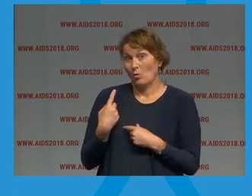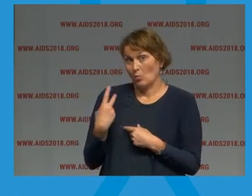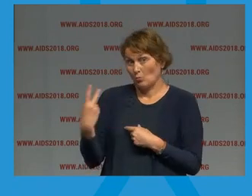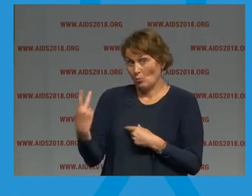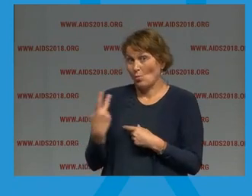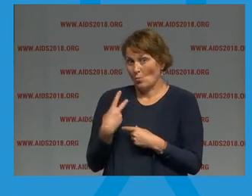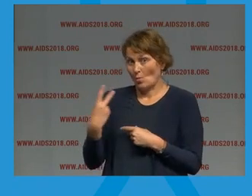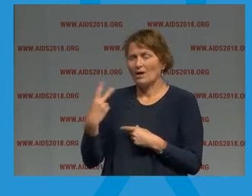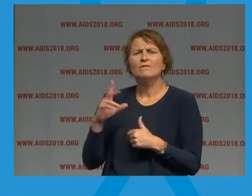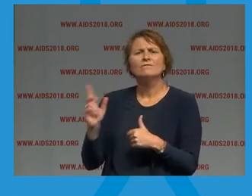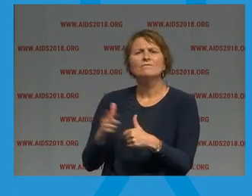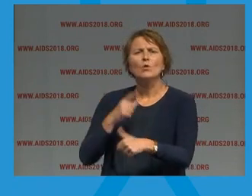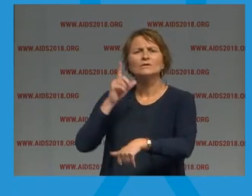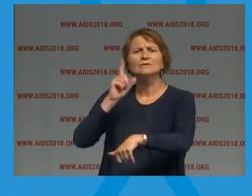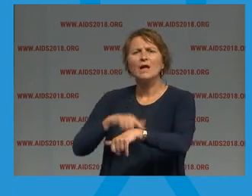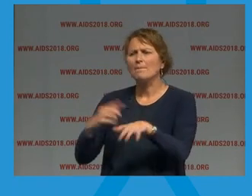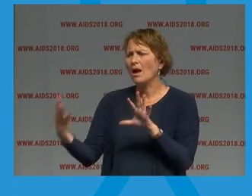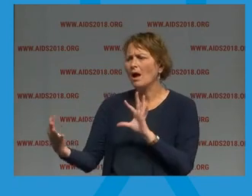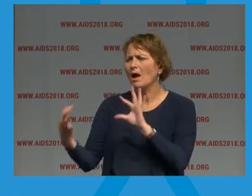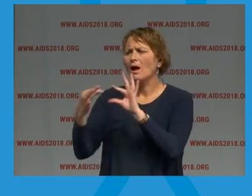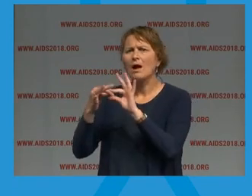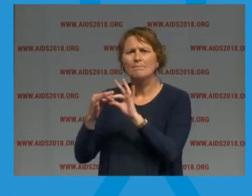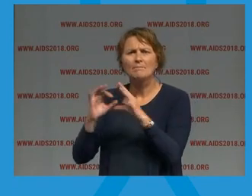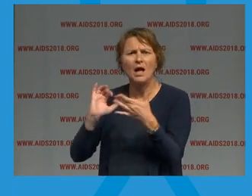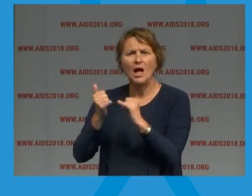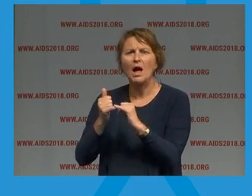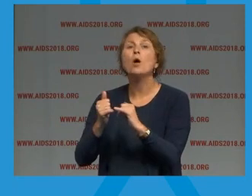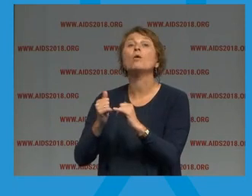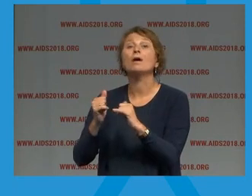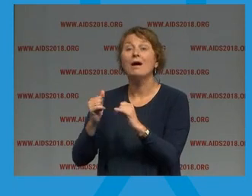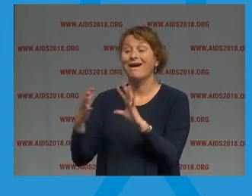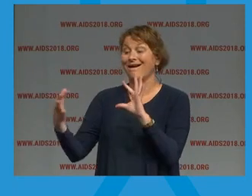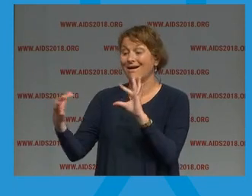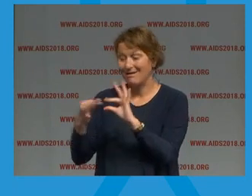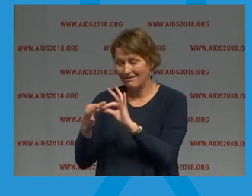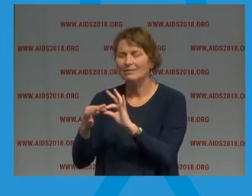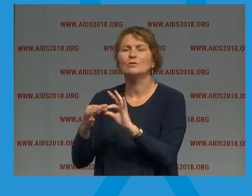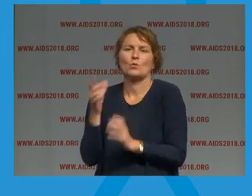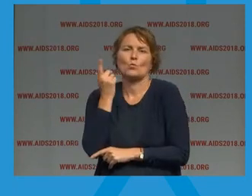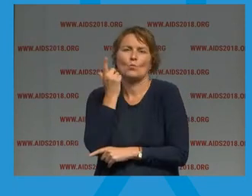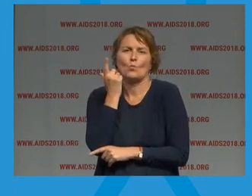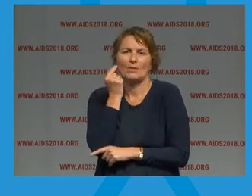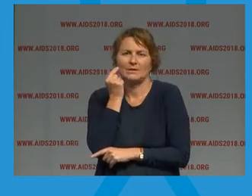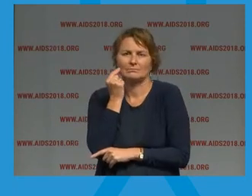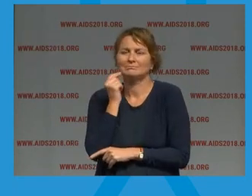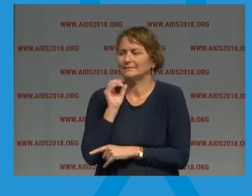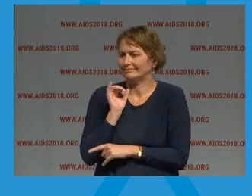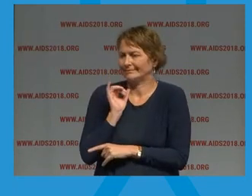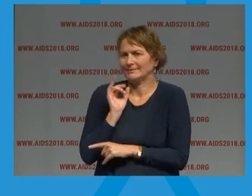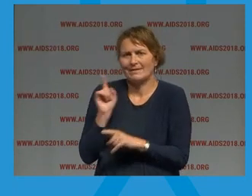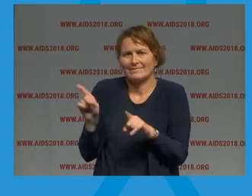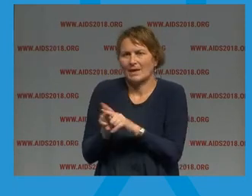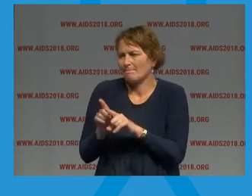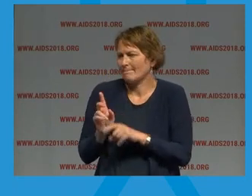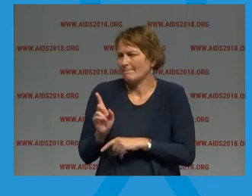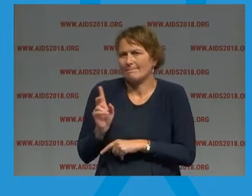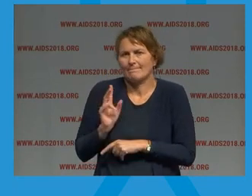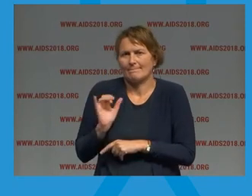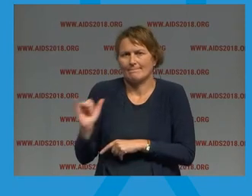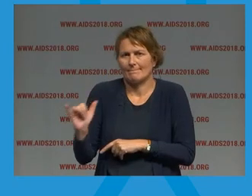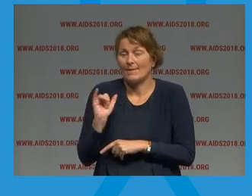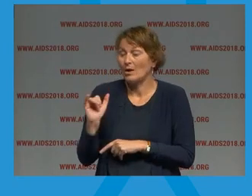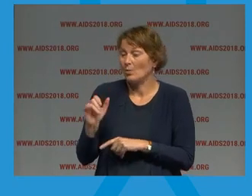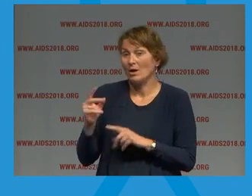first connected as women. Mm-hmm. You know, mm-hmm. One of the things that really resonates is that we grew up in a